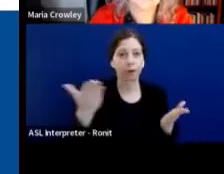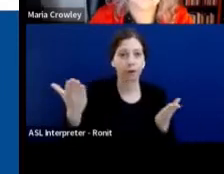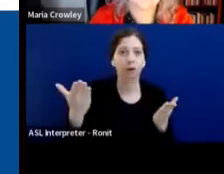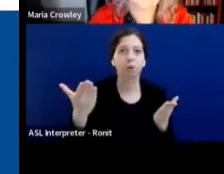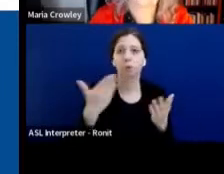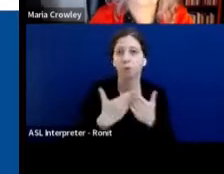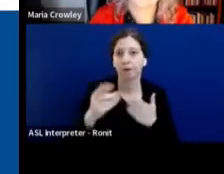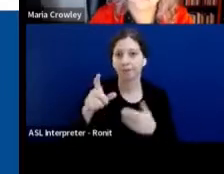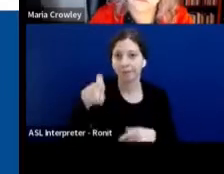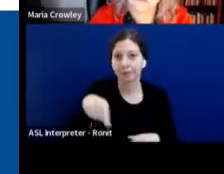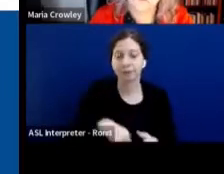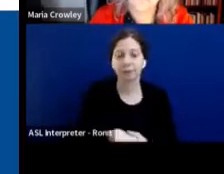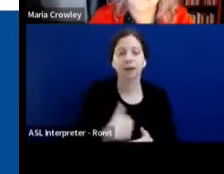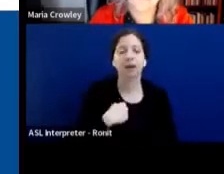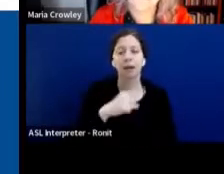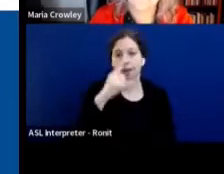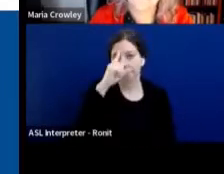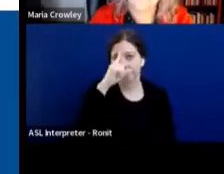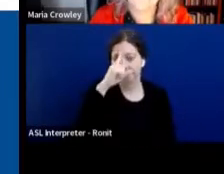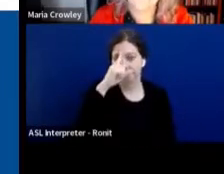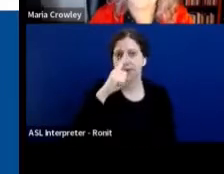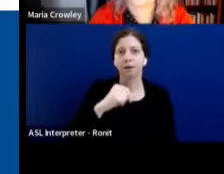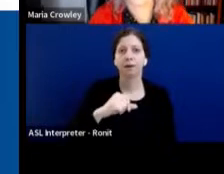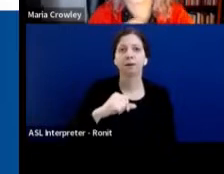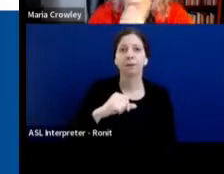needed. And I think